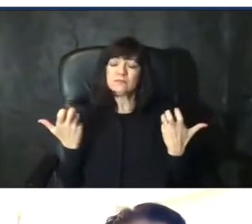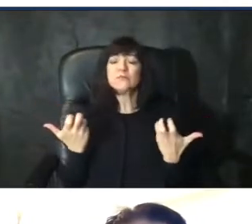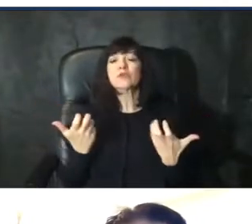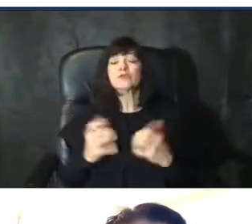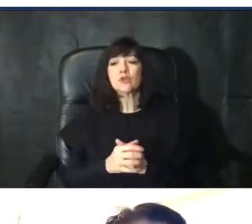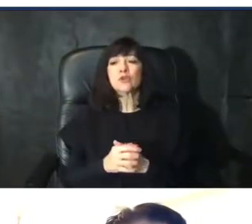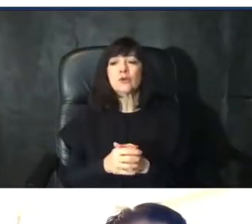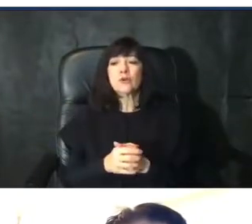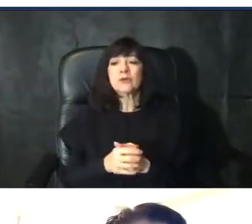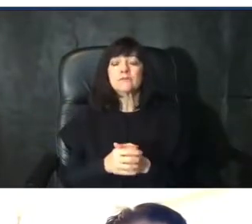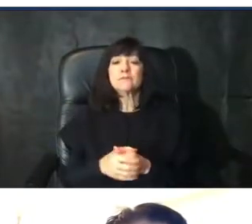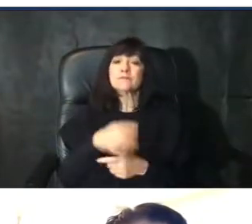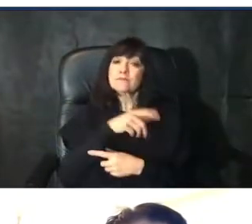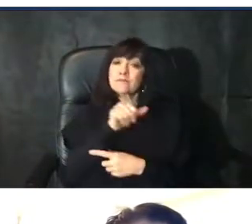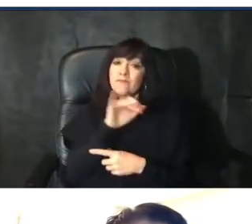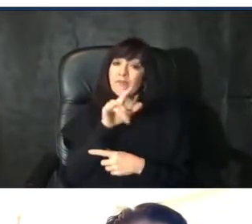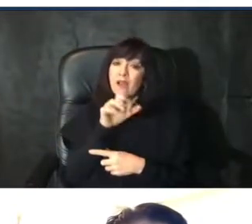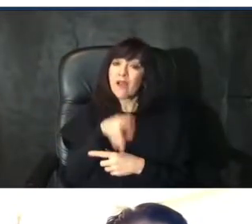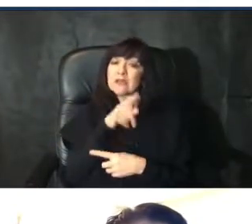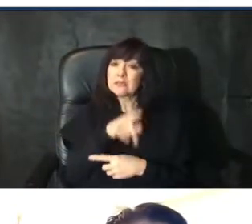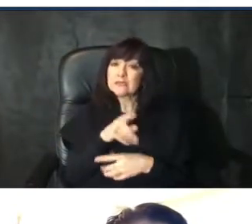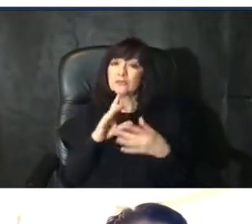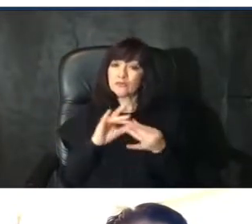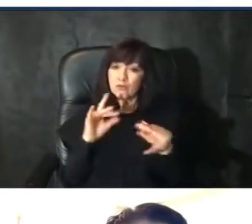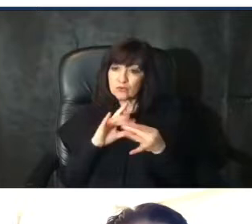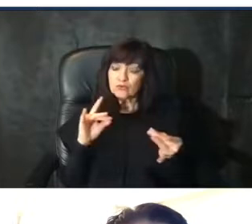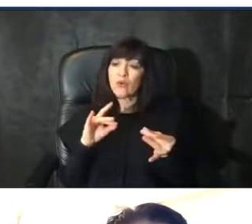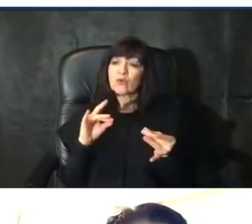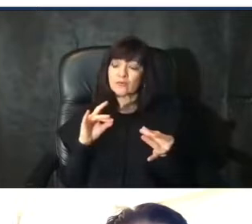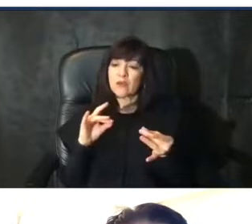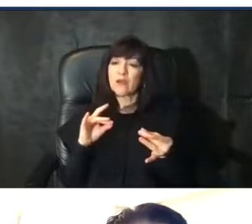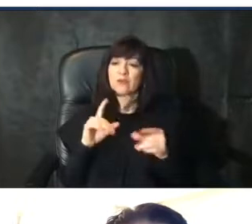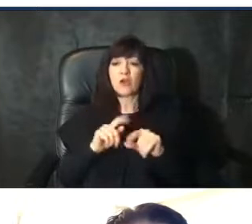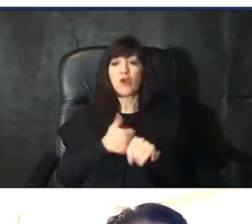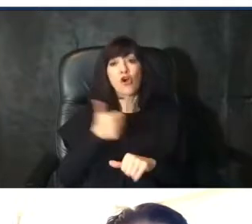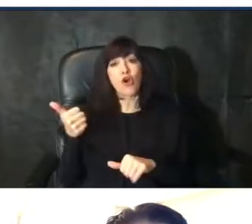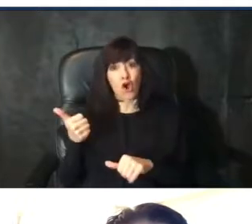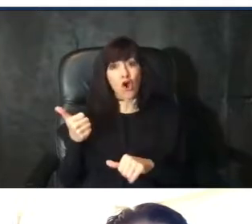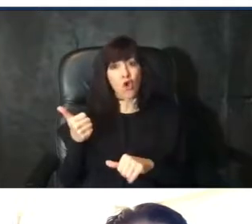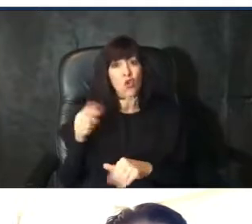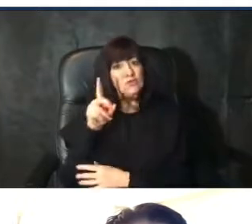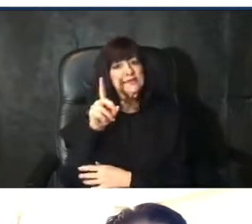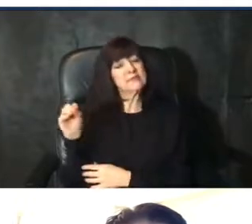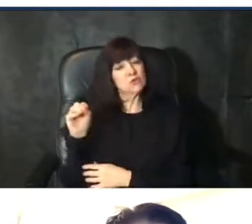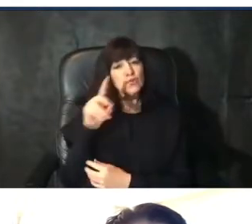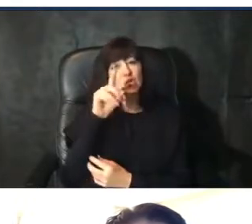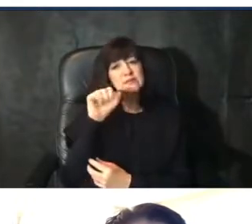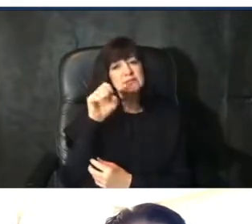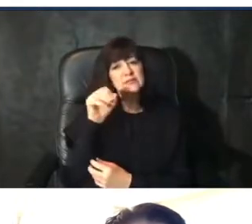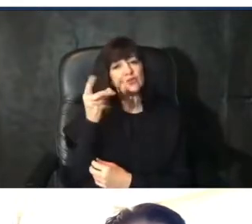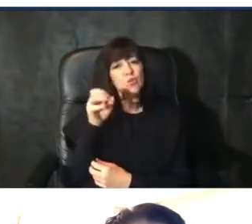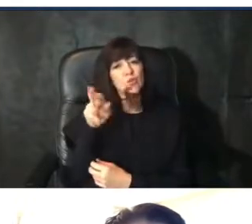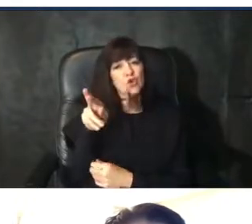health disorders can show up as anxiety and can show up as extreme stress.